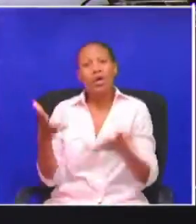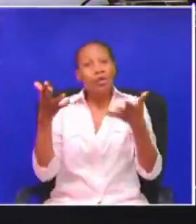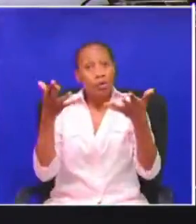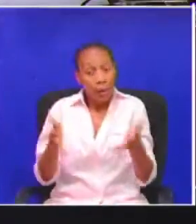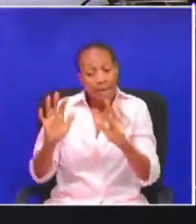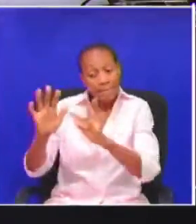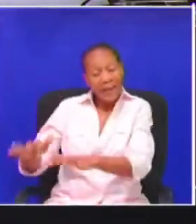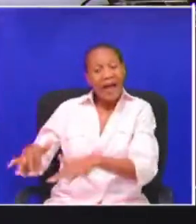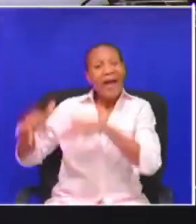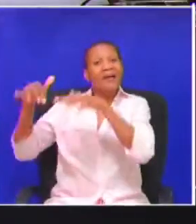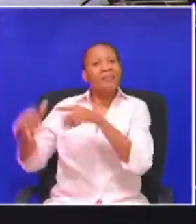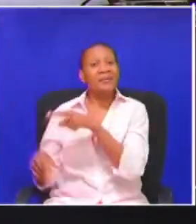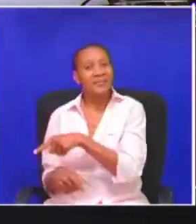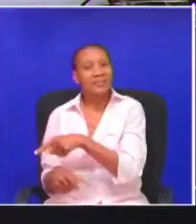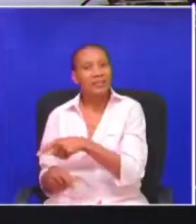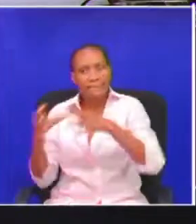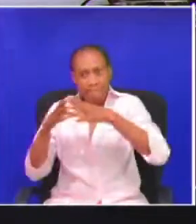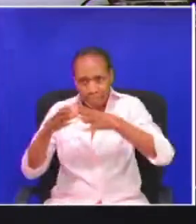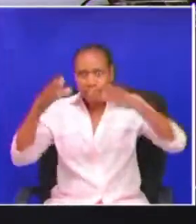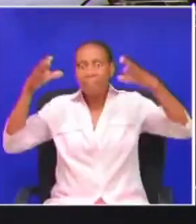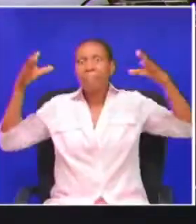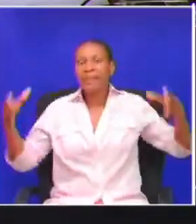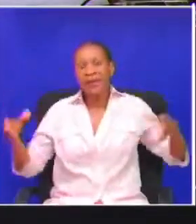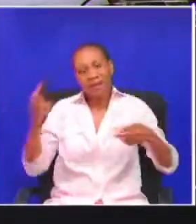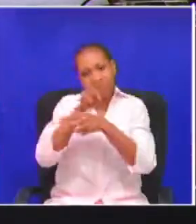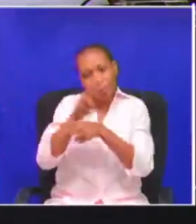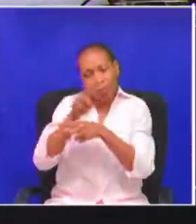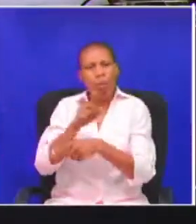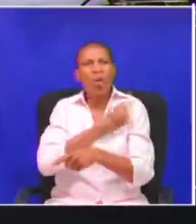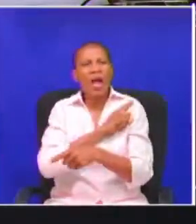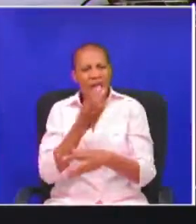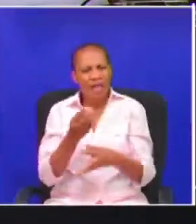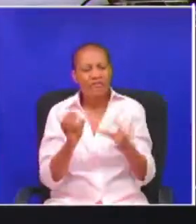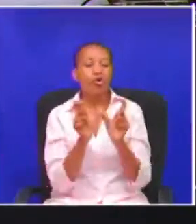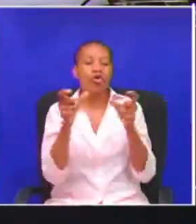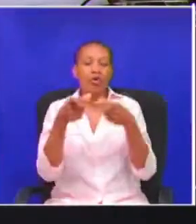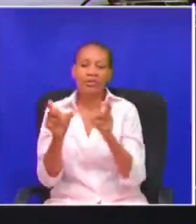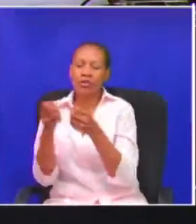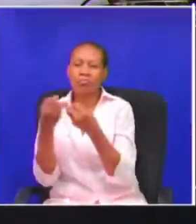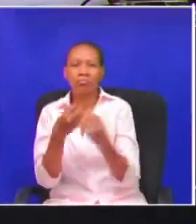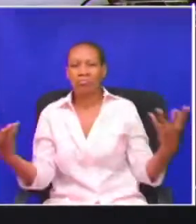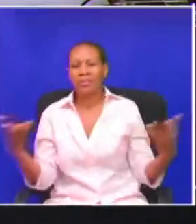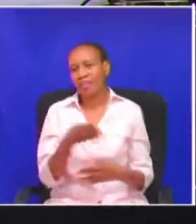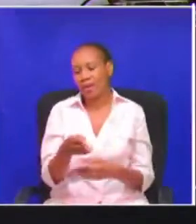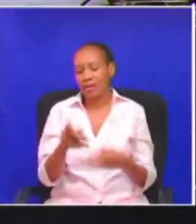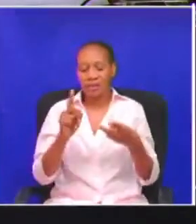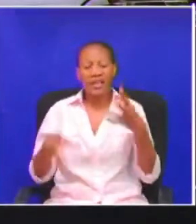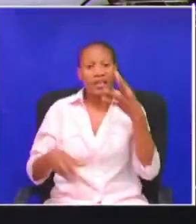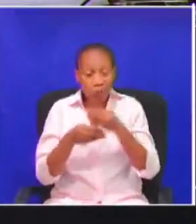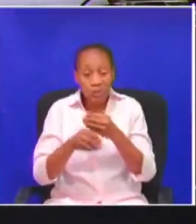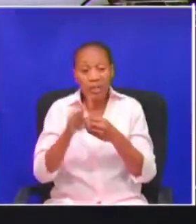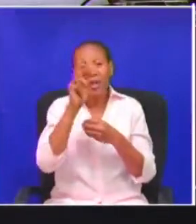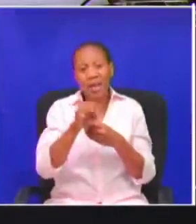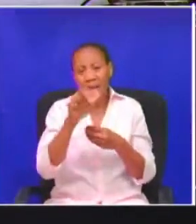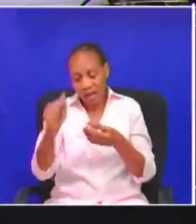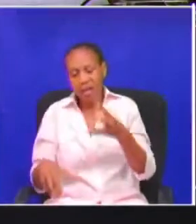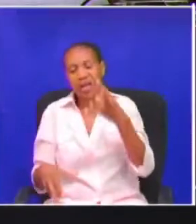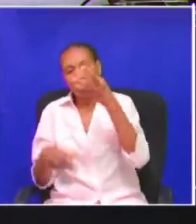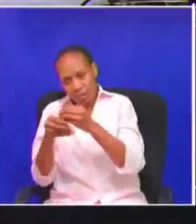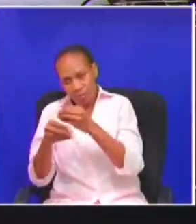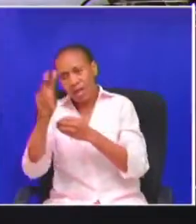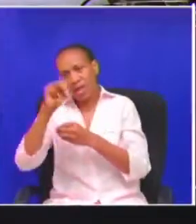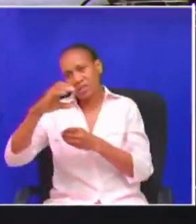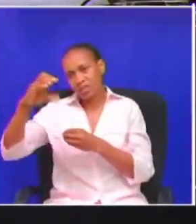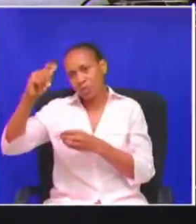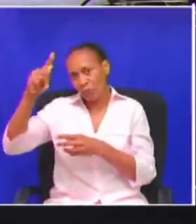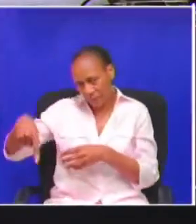have even greater oversight through its various committees and the National Assembly and the Council